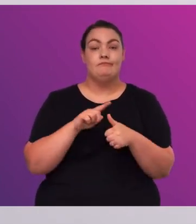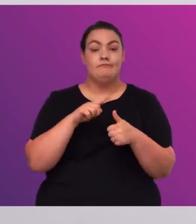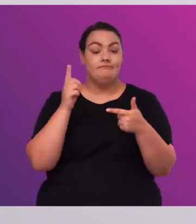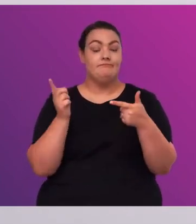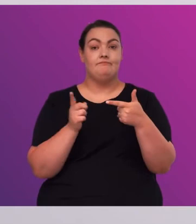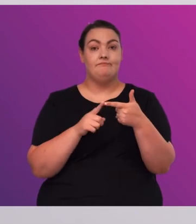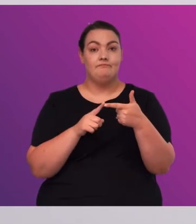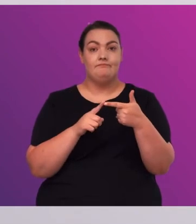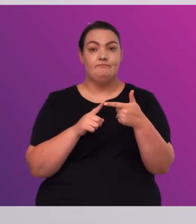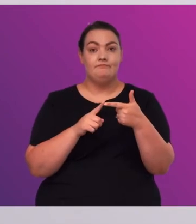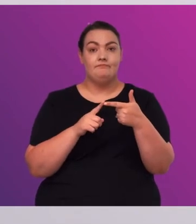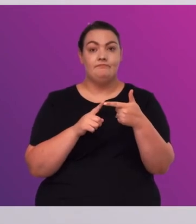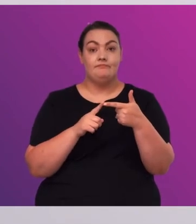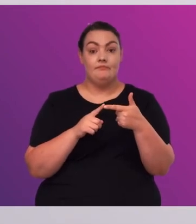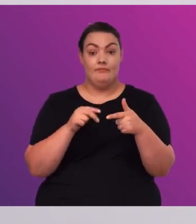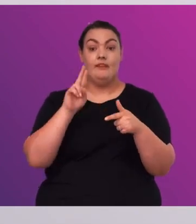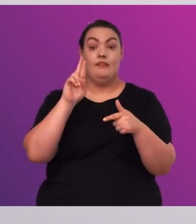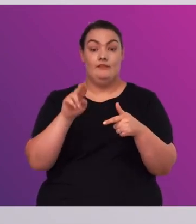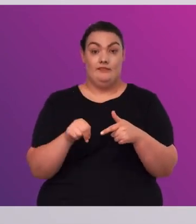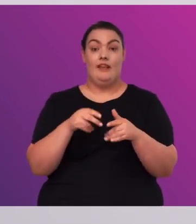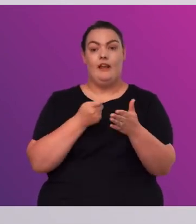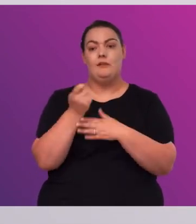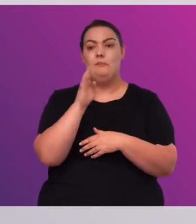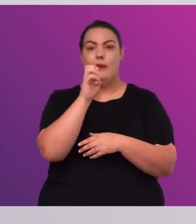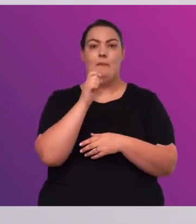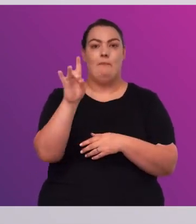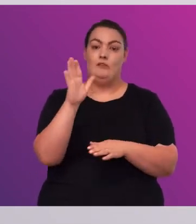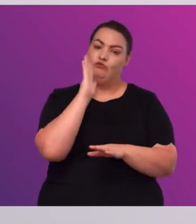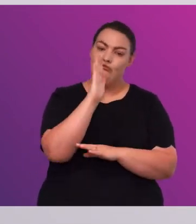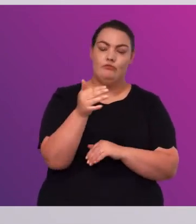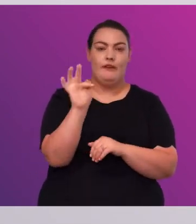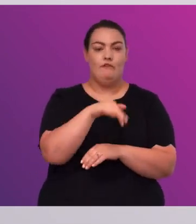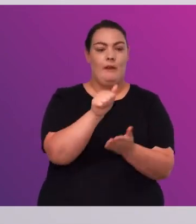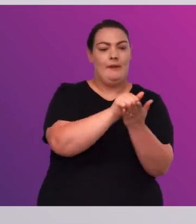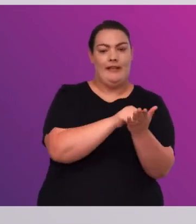Another option is to have your bill paid directly from your account.